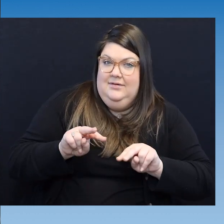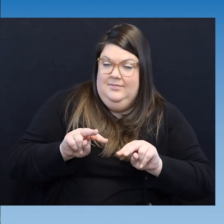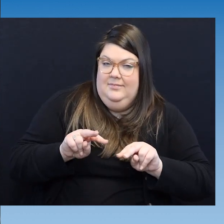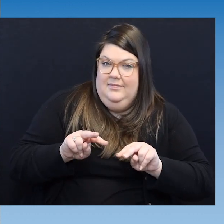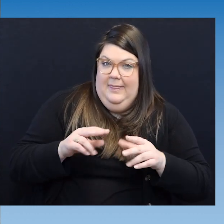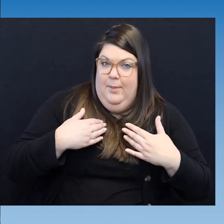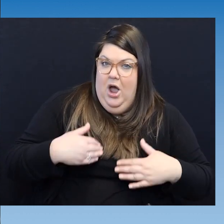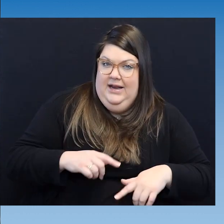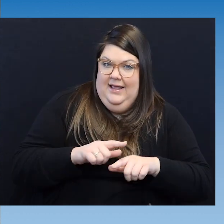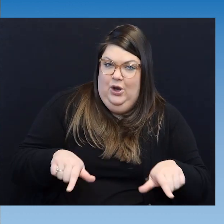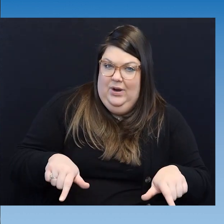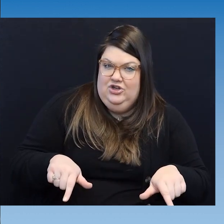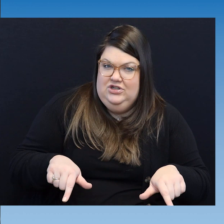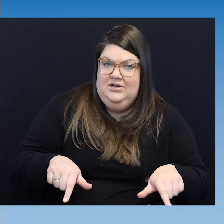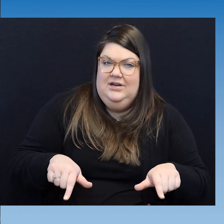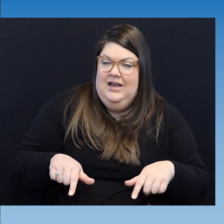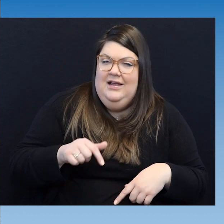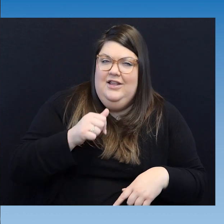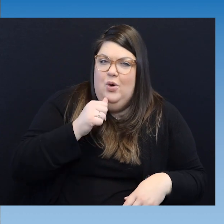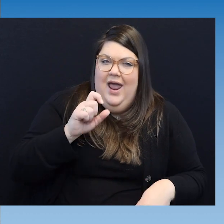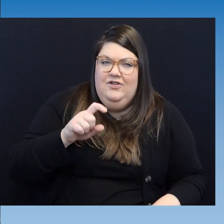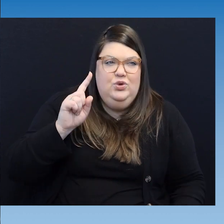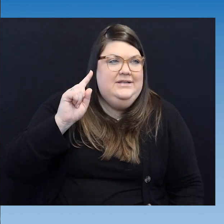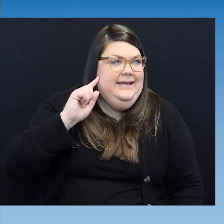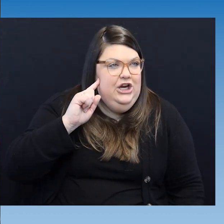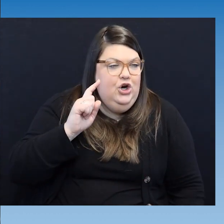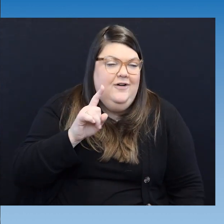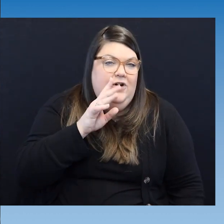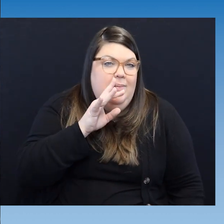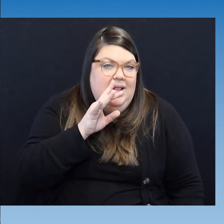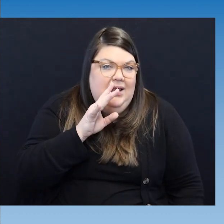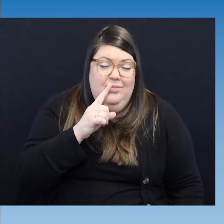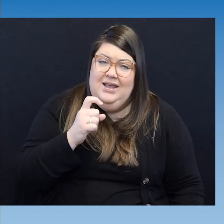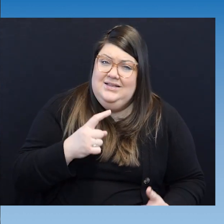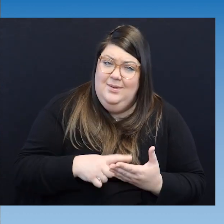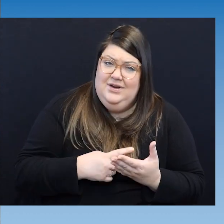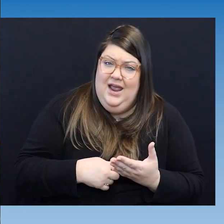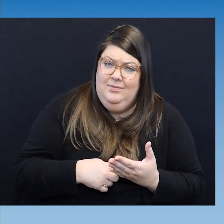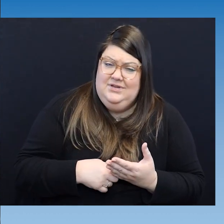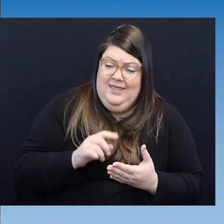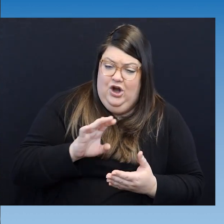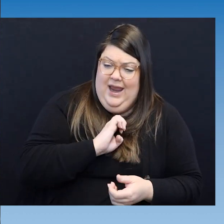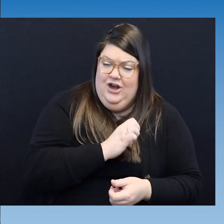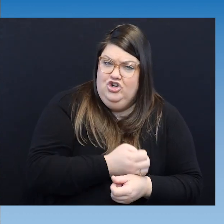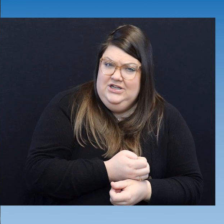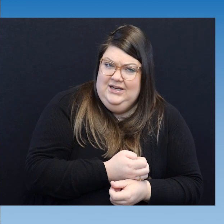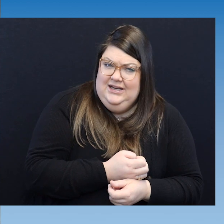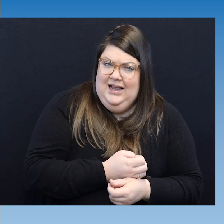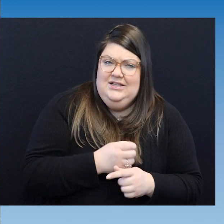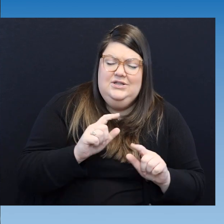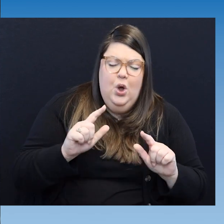having to have them have to say, and, you know, because sometimes their energy is so